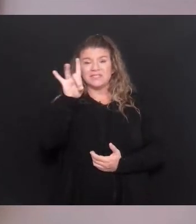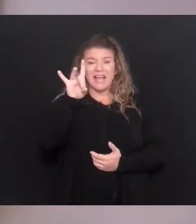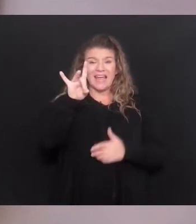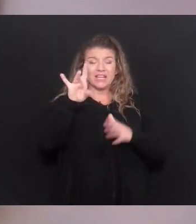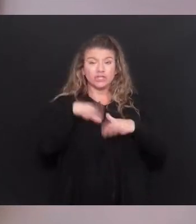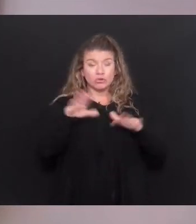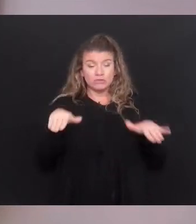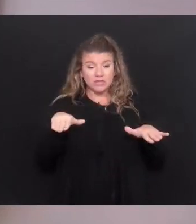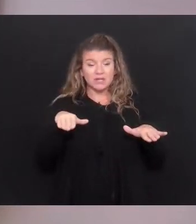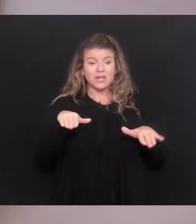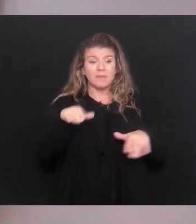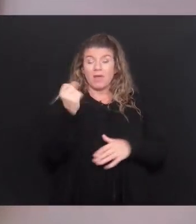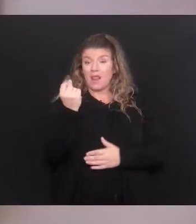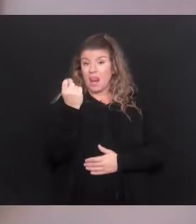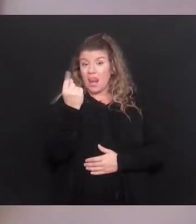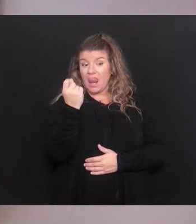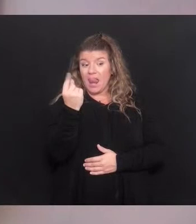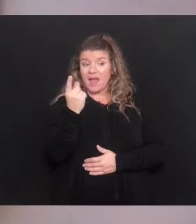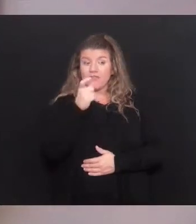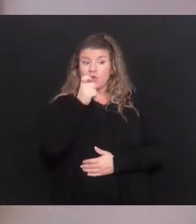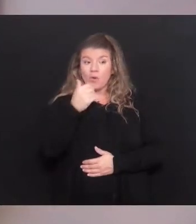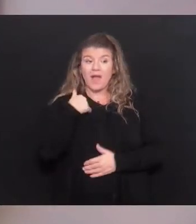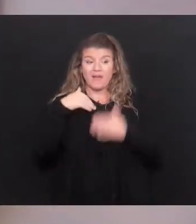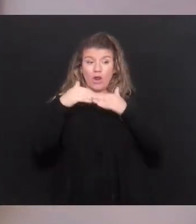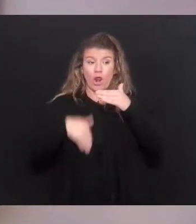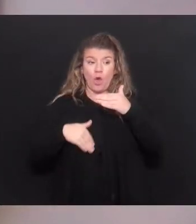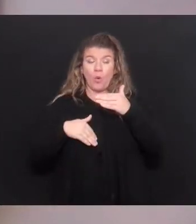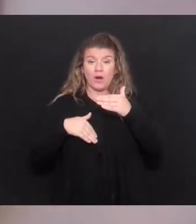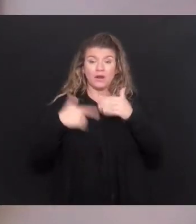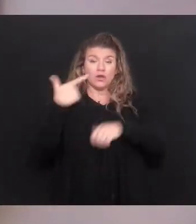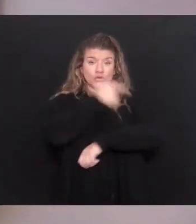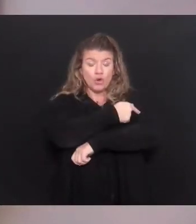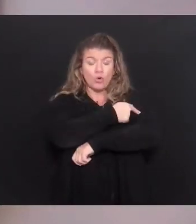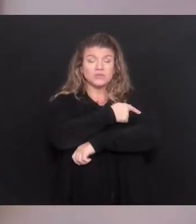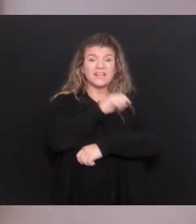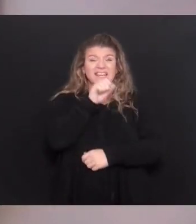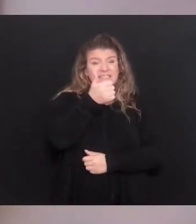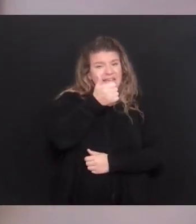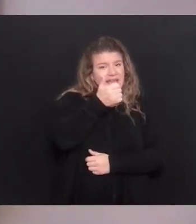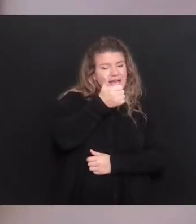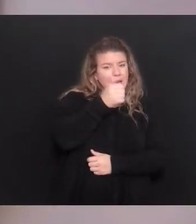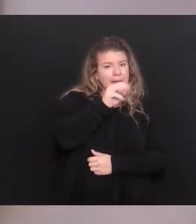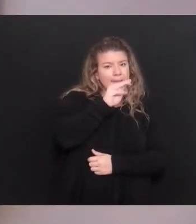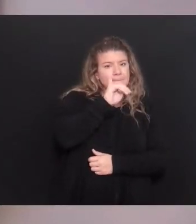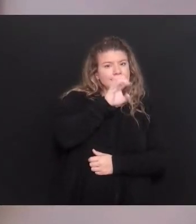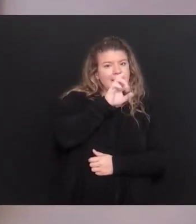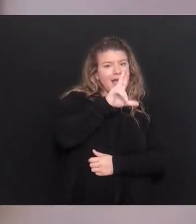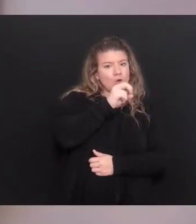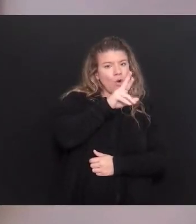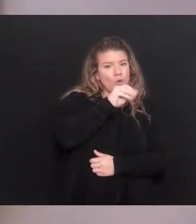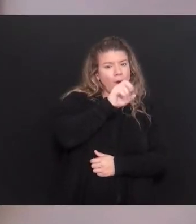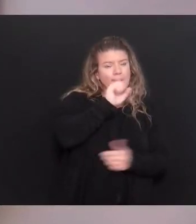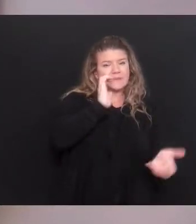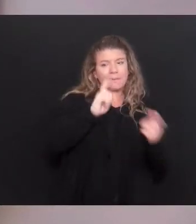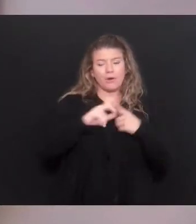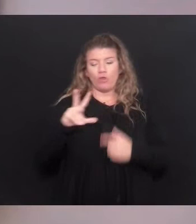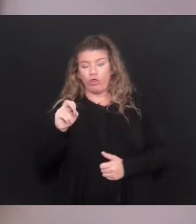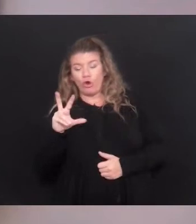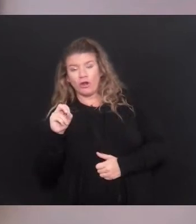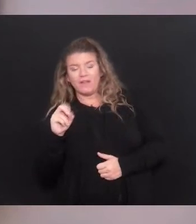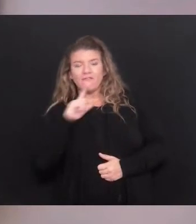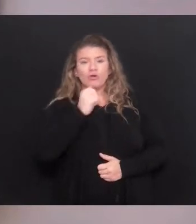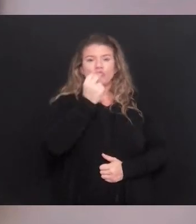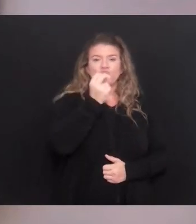to 11, who got a lower dose of the Pfizer vaccine, 10 micrograms as opposed to 30 micrograms that were given in 12 and